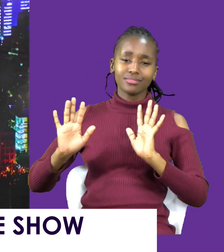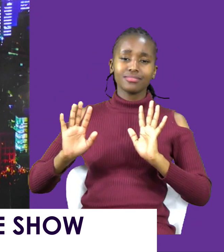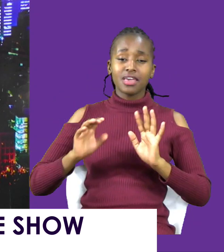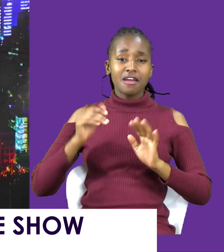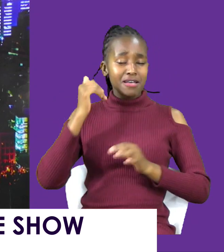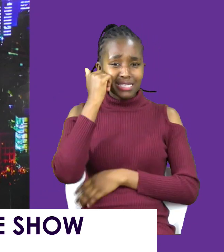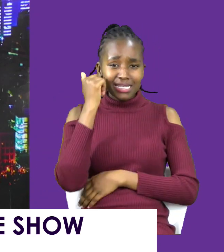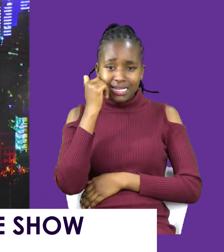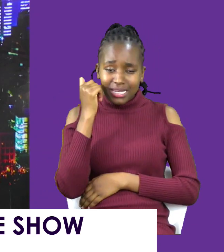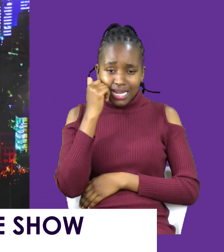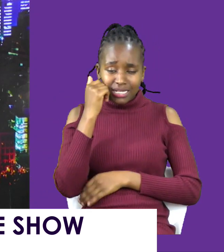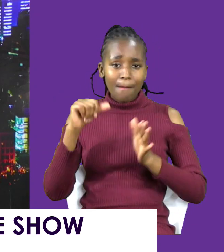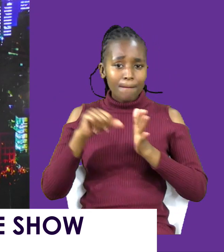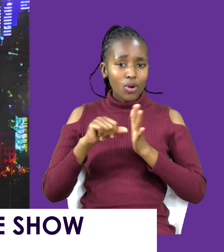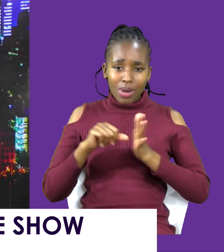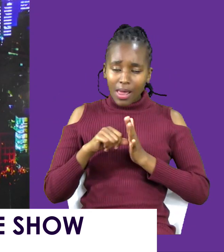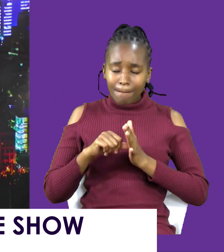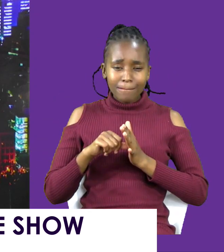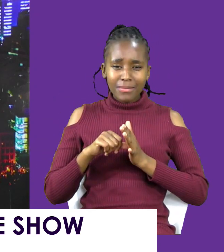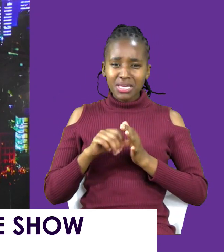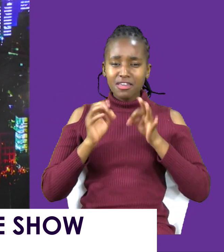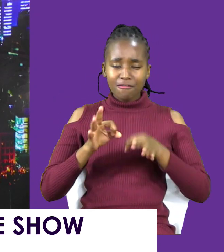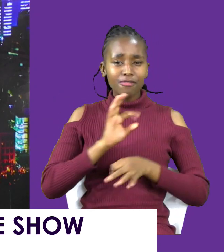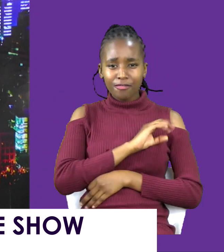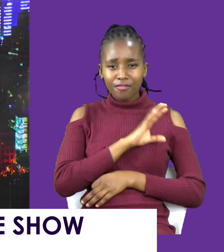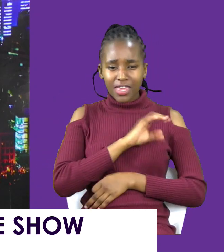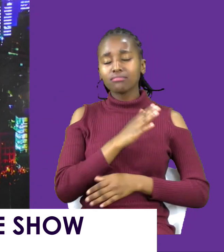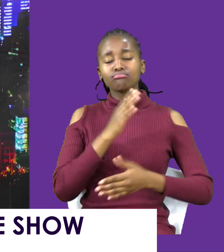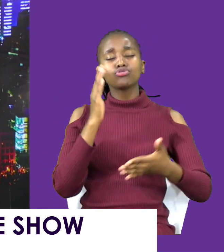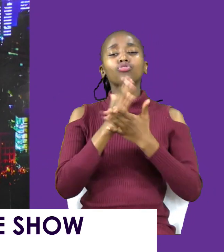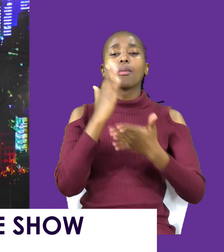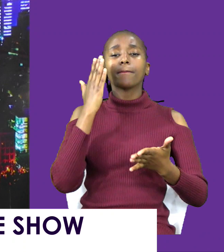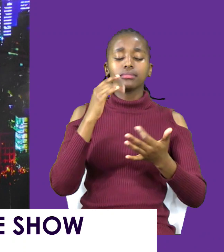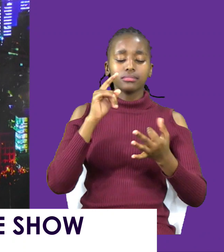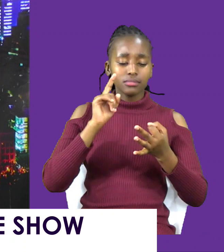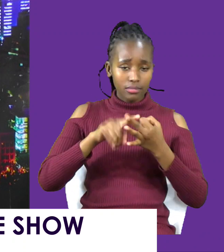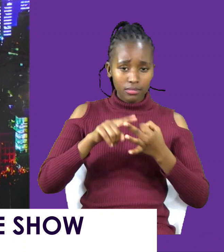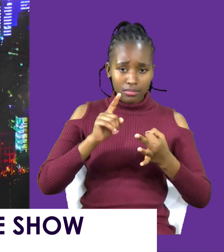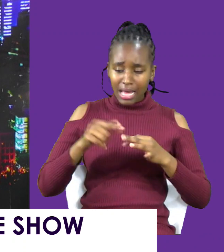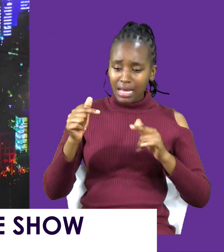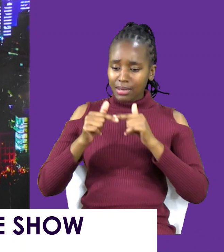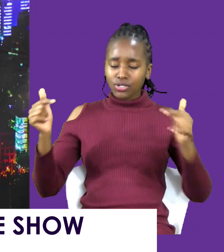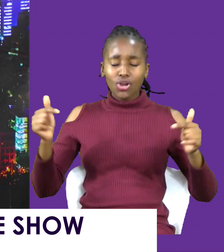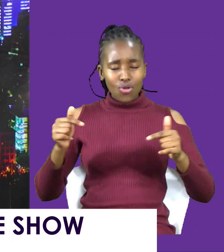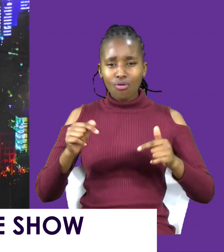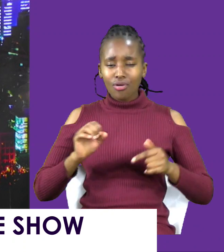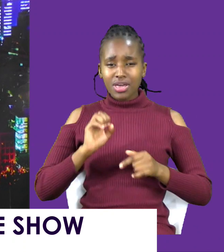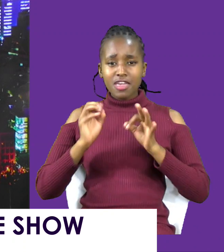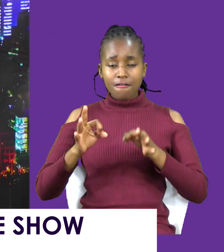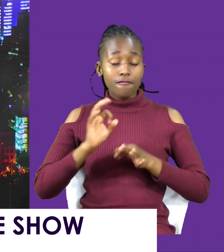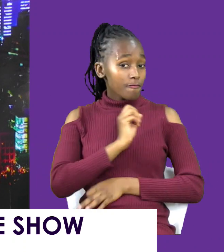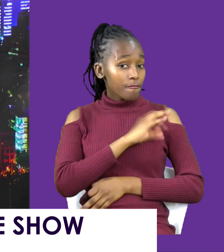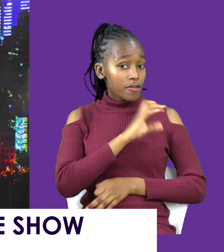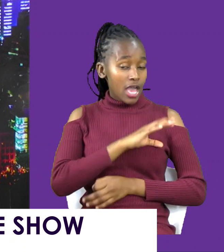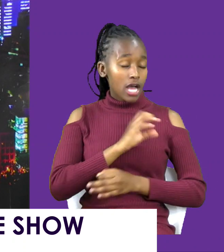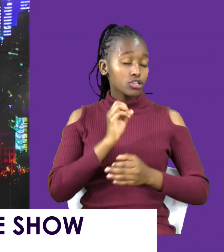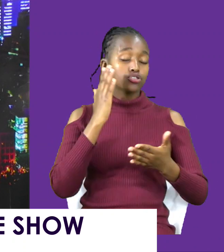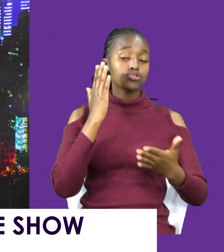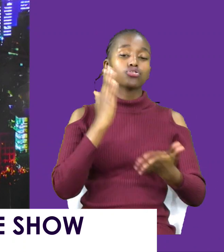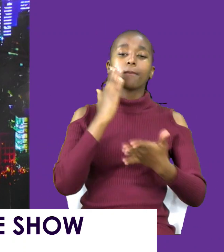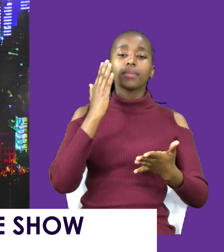disease. Overcome that fear of betrayal. Overcome that fear of, lacking money and financial